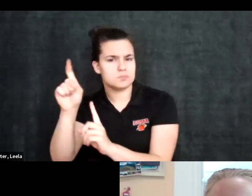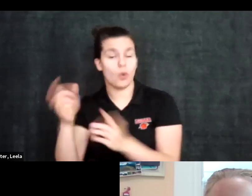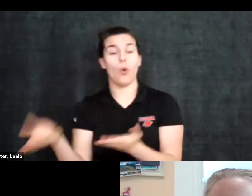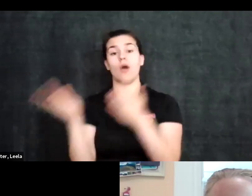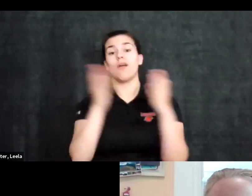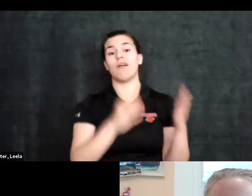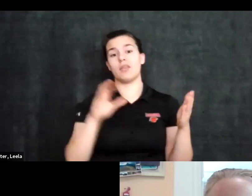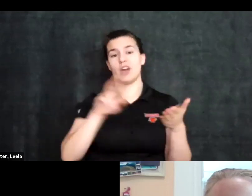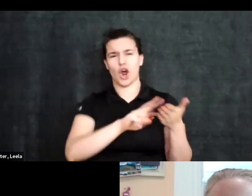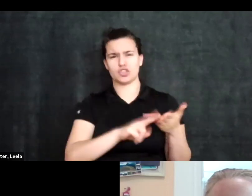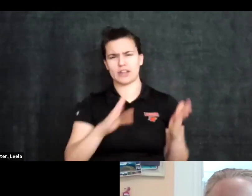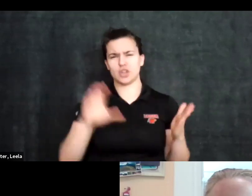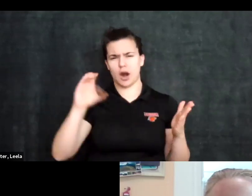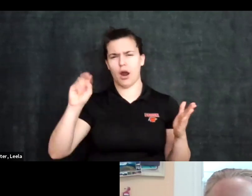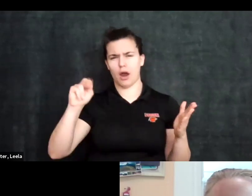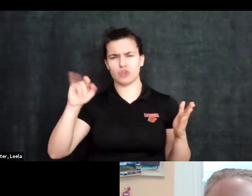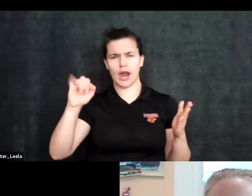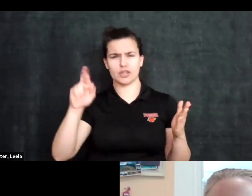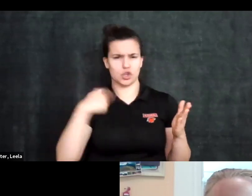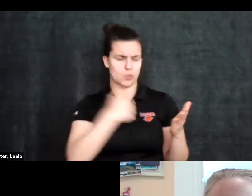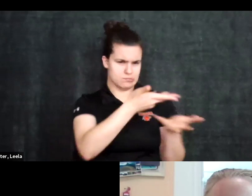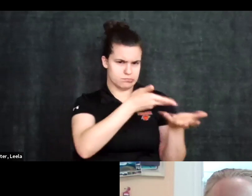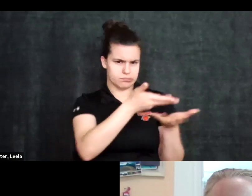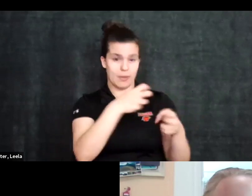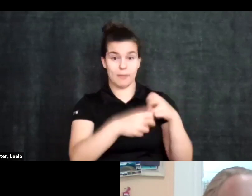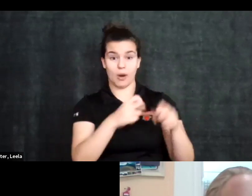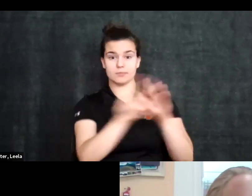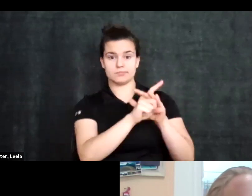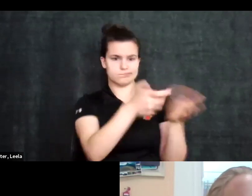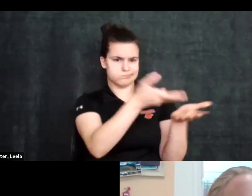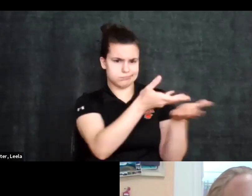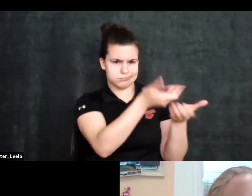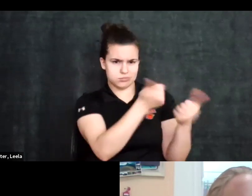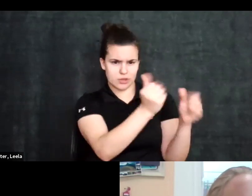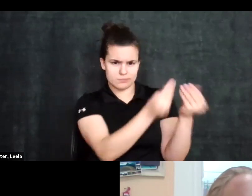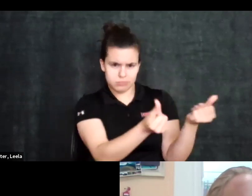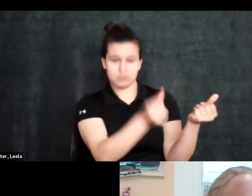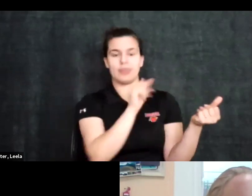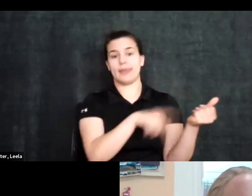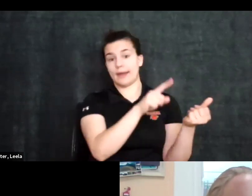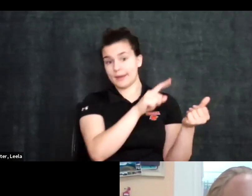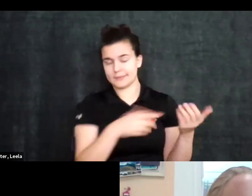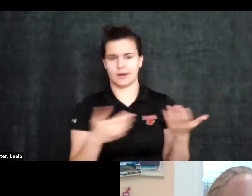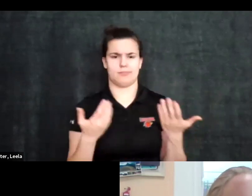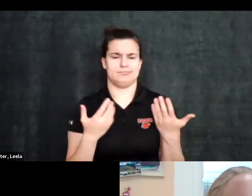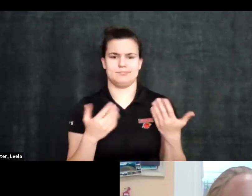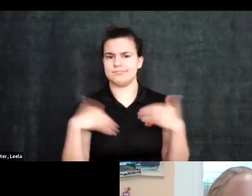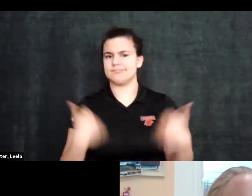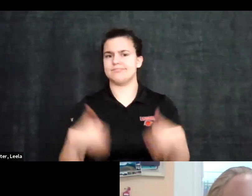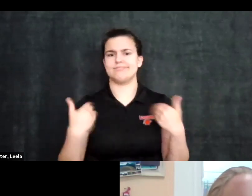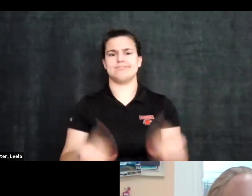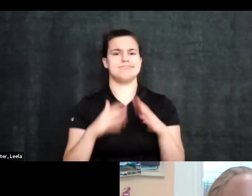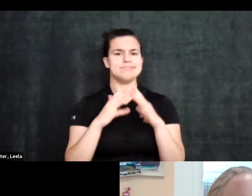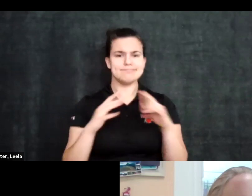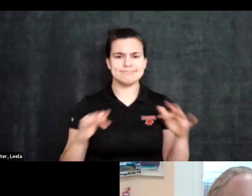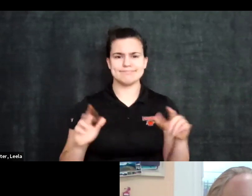construction problems that may arise and solutions to those problems. There are very few projects